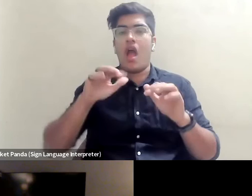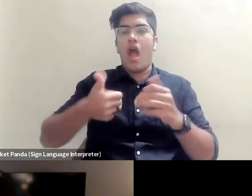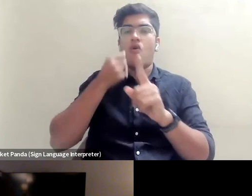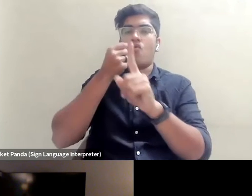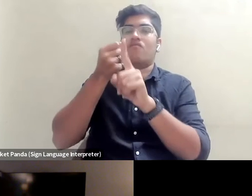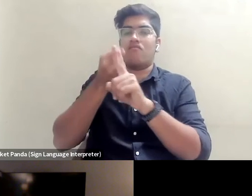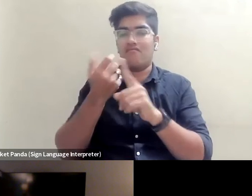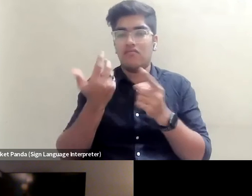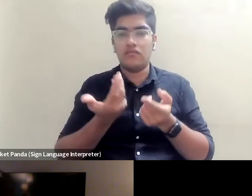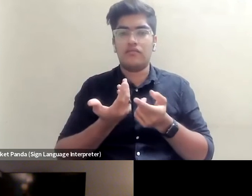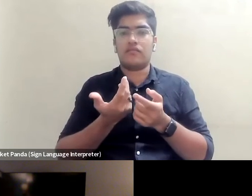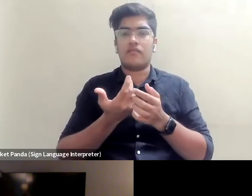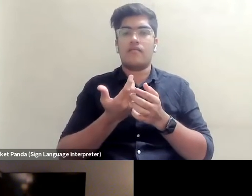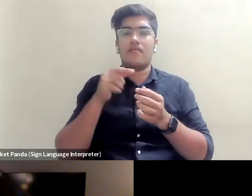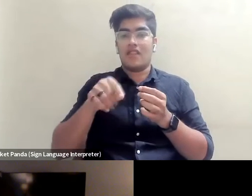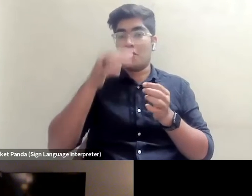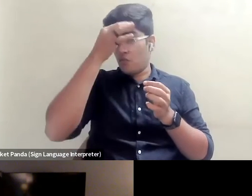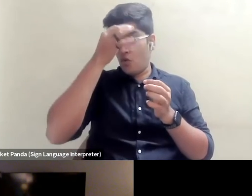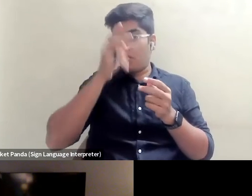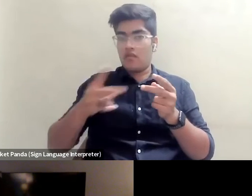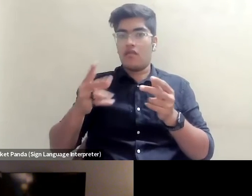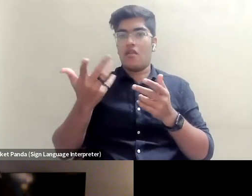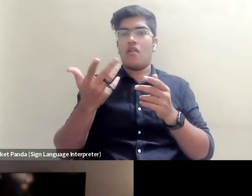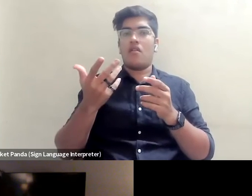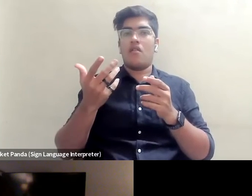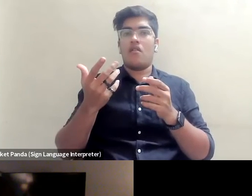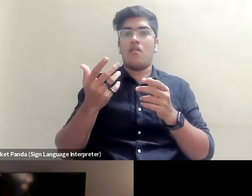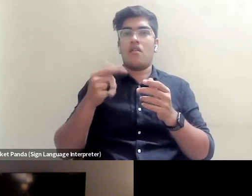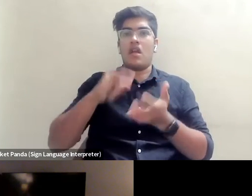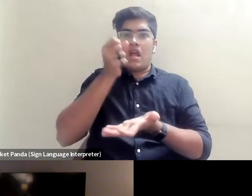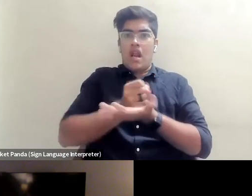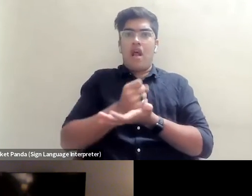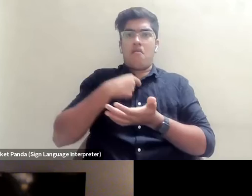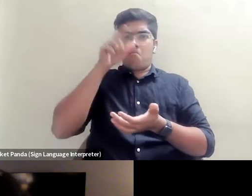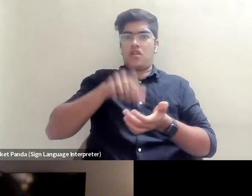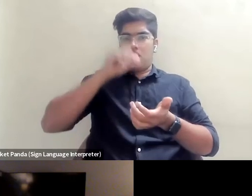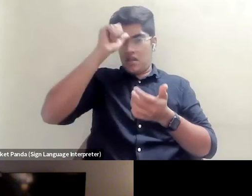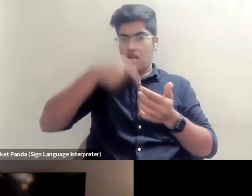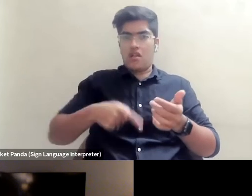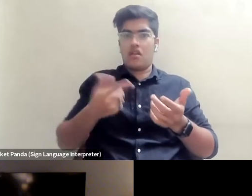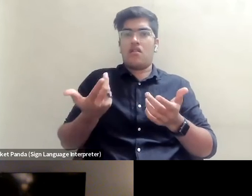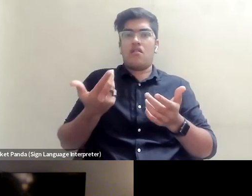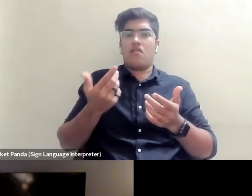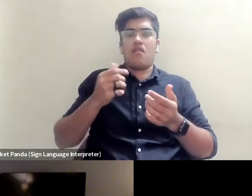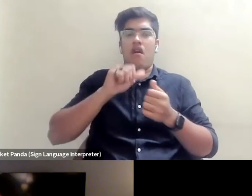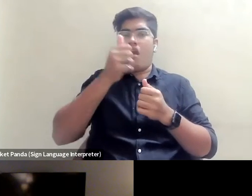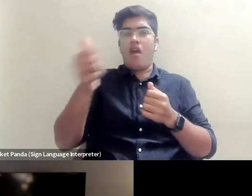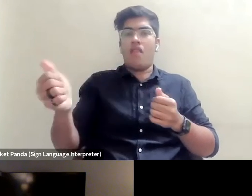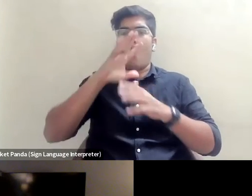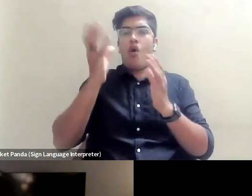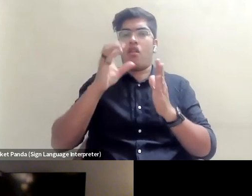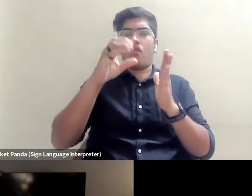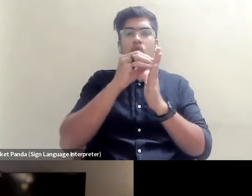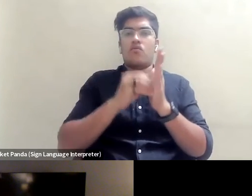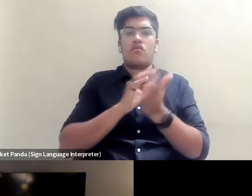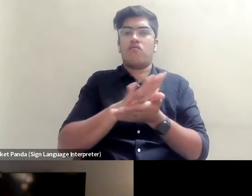against this, against this loss of such a critical right? Because, without the right to citizenship, the right to a constitution